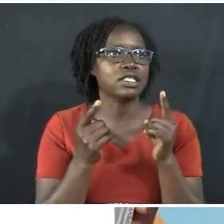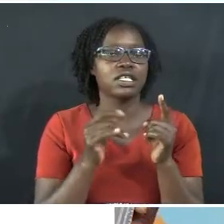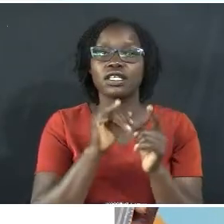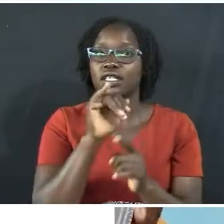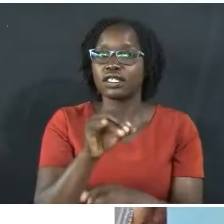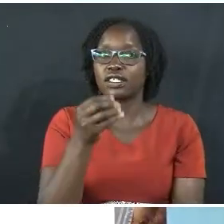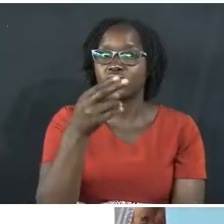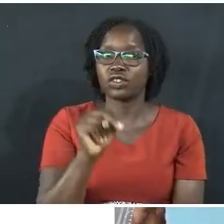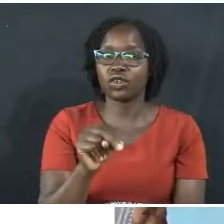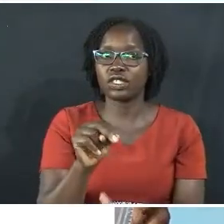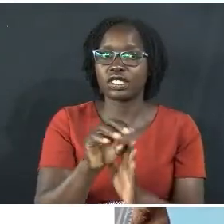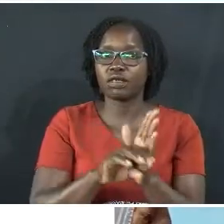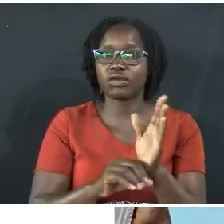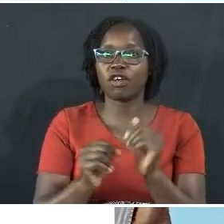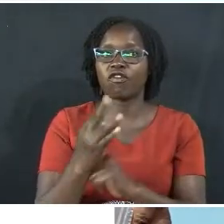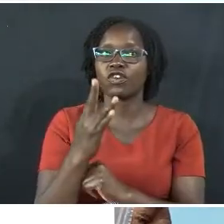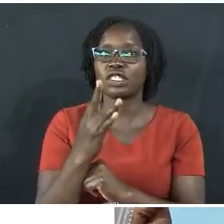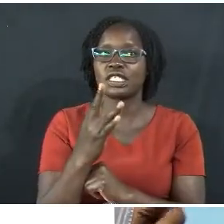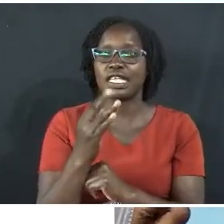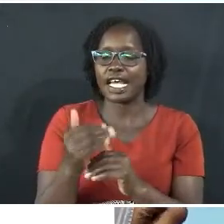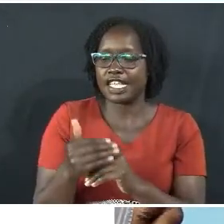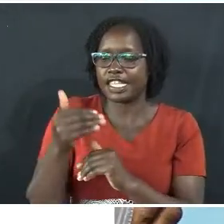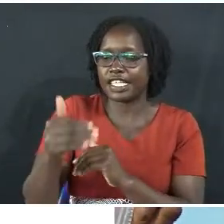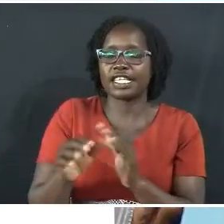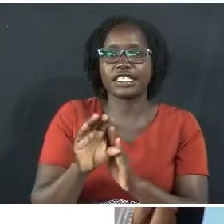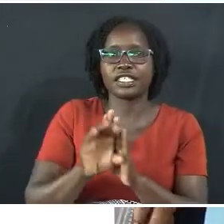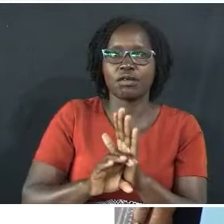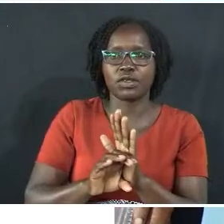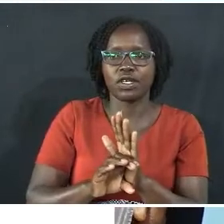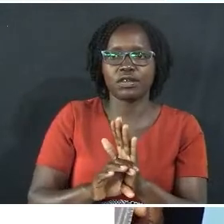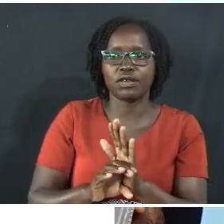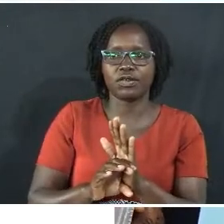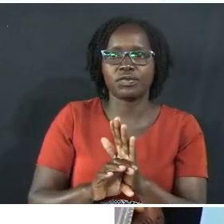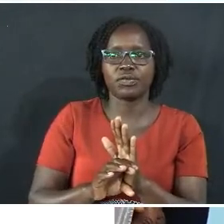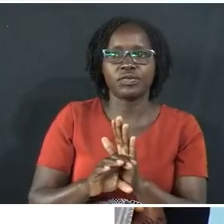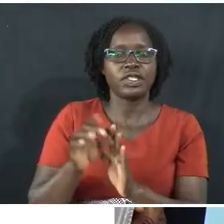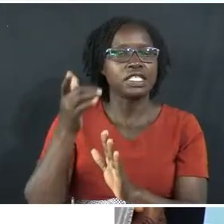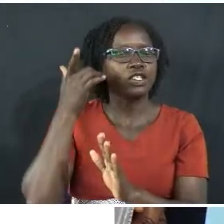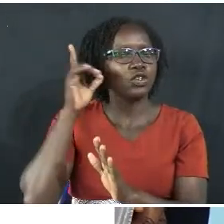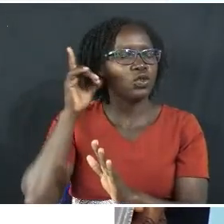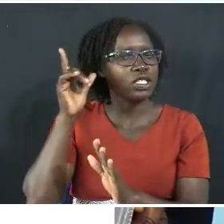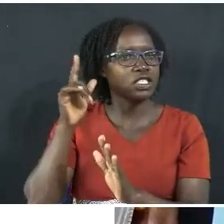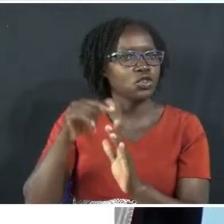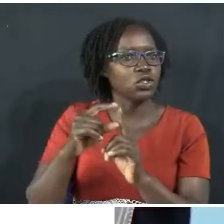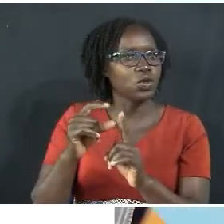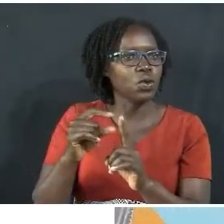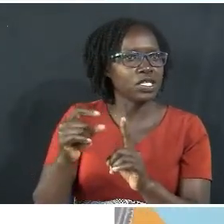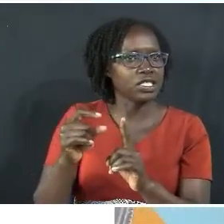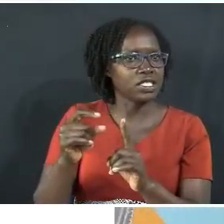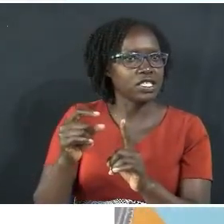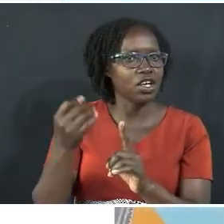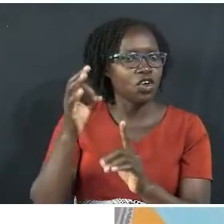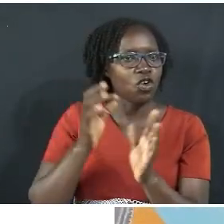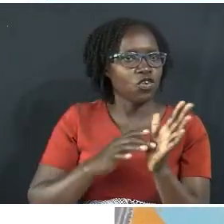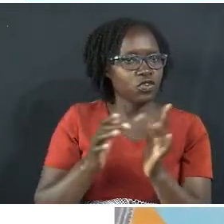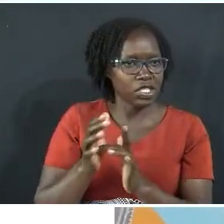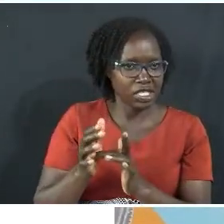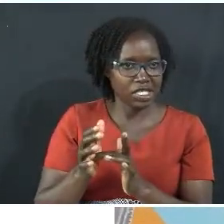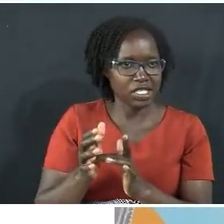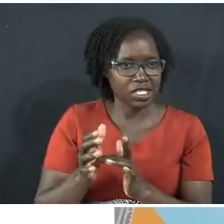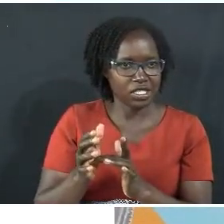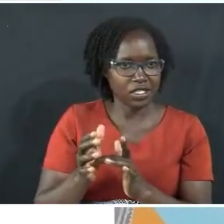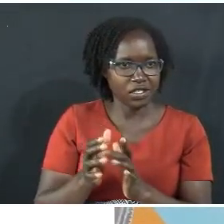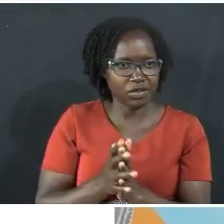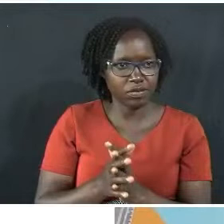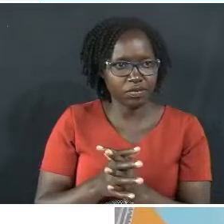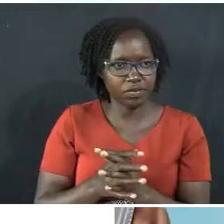John chapter 14, just the next chapter. Listen to the words of Jesus.